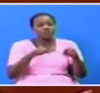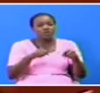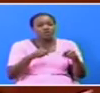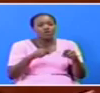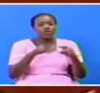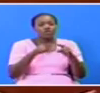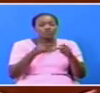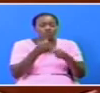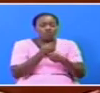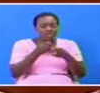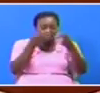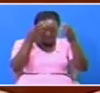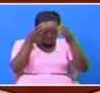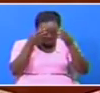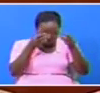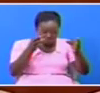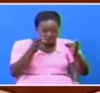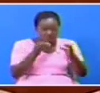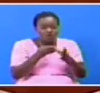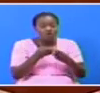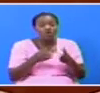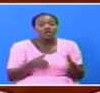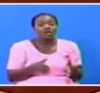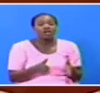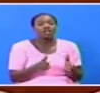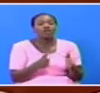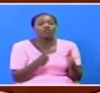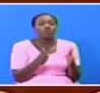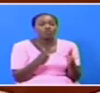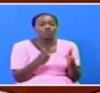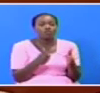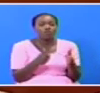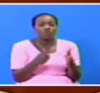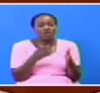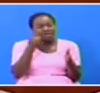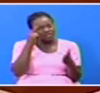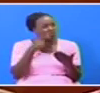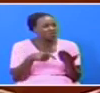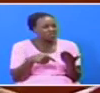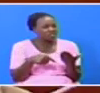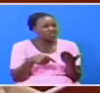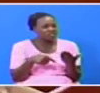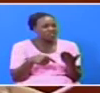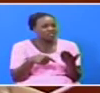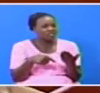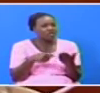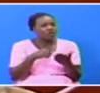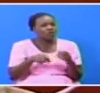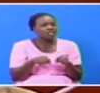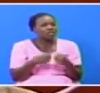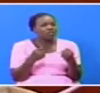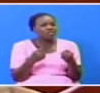take a decision or alarm, notify, let people know what happened. So in your situation, what happened